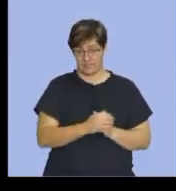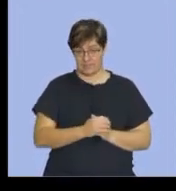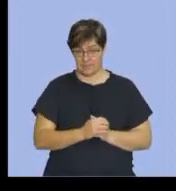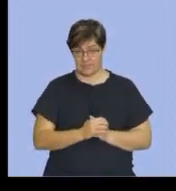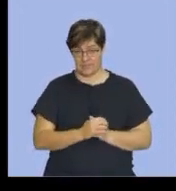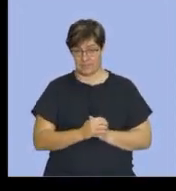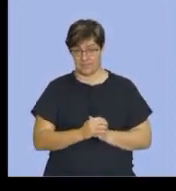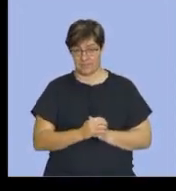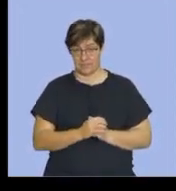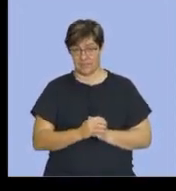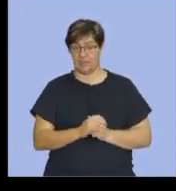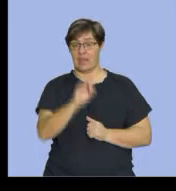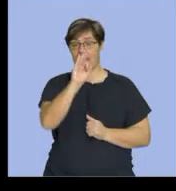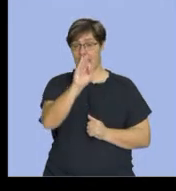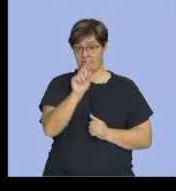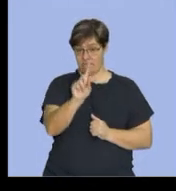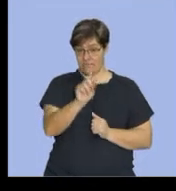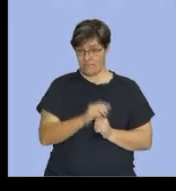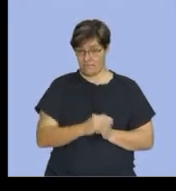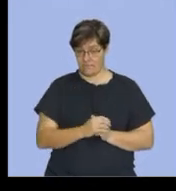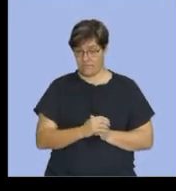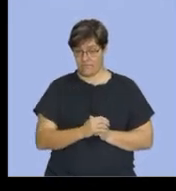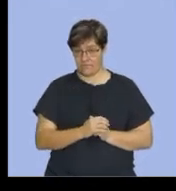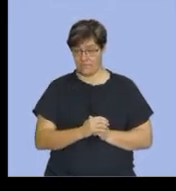okay? So F1